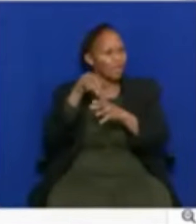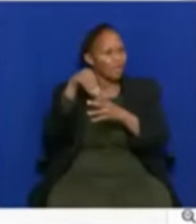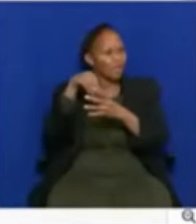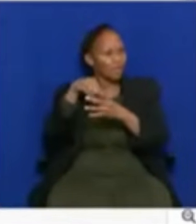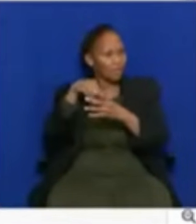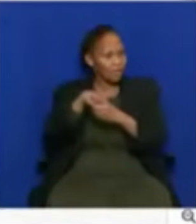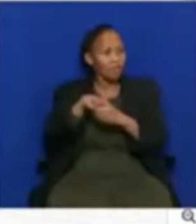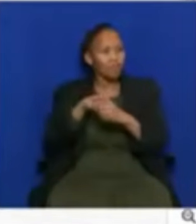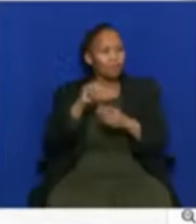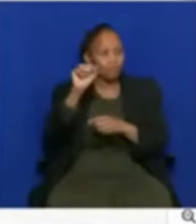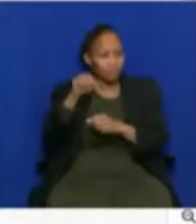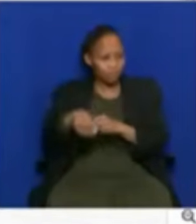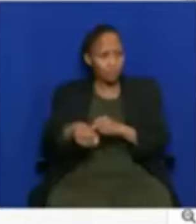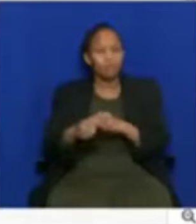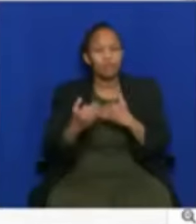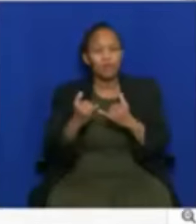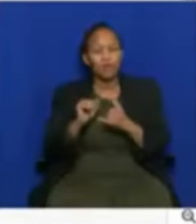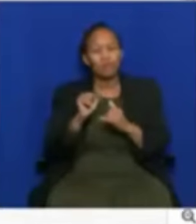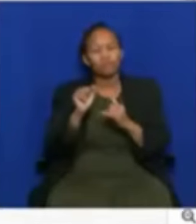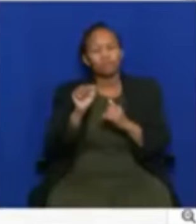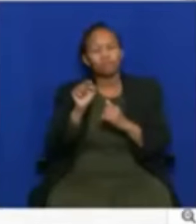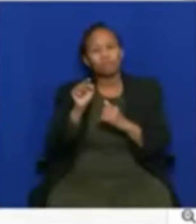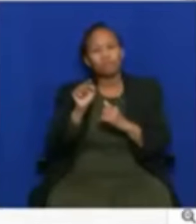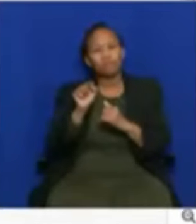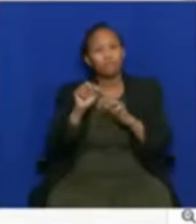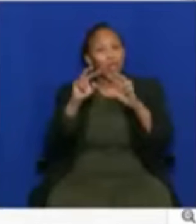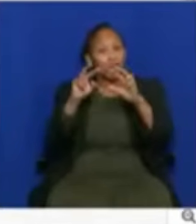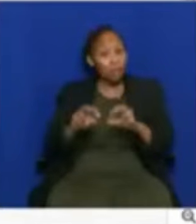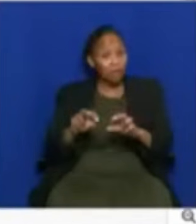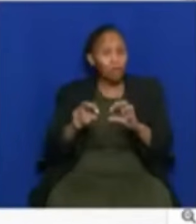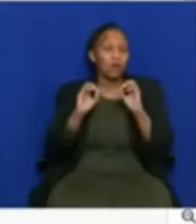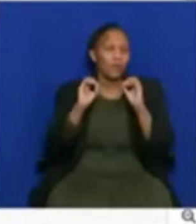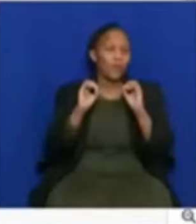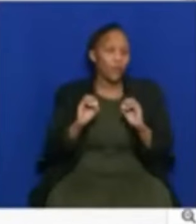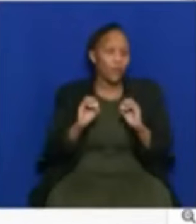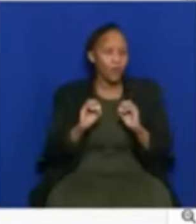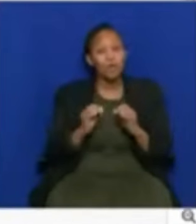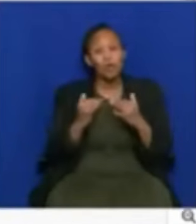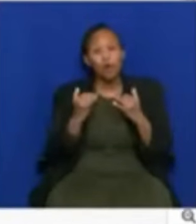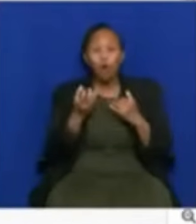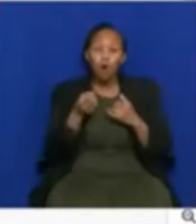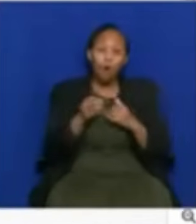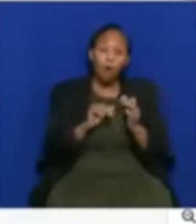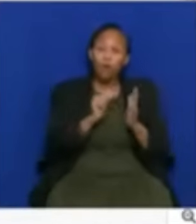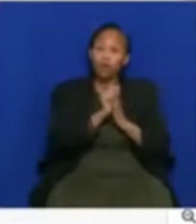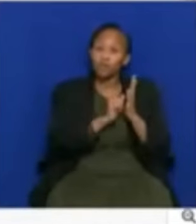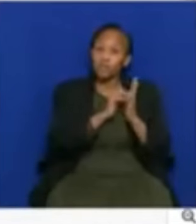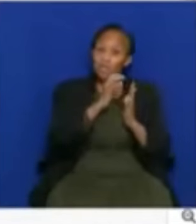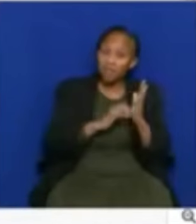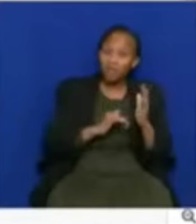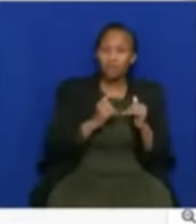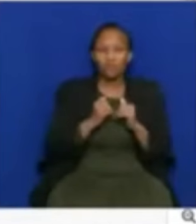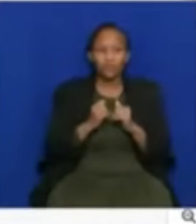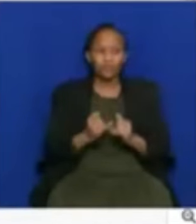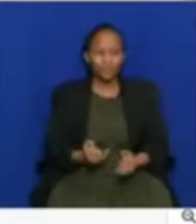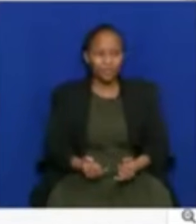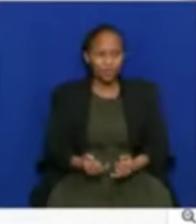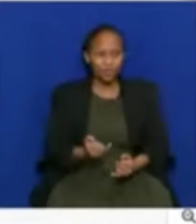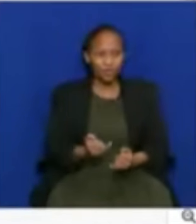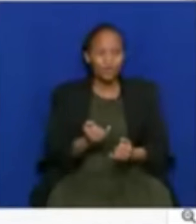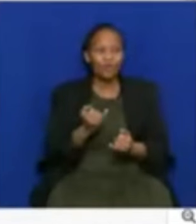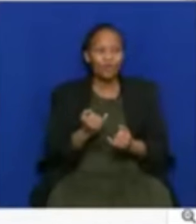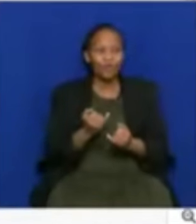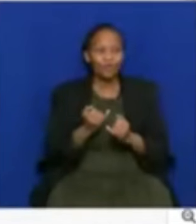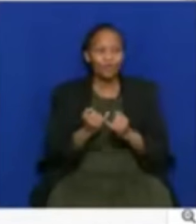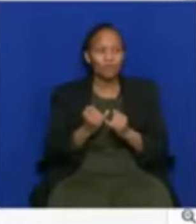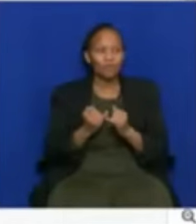38/08/22 is not investigated, nor the statement of the sex worker are filed in these dockets.